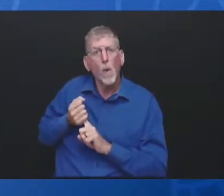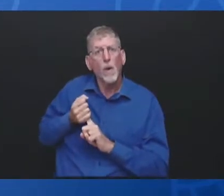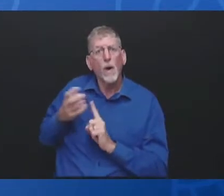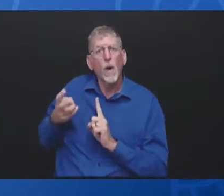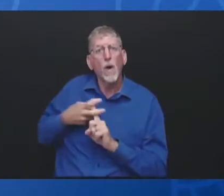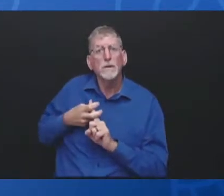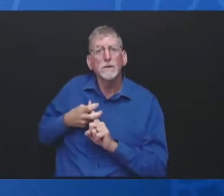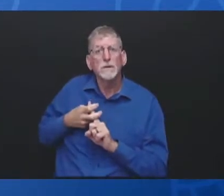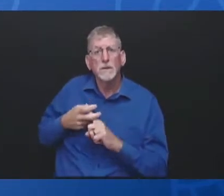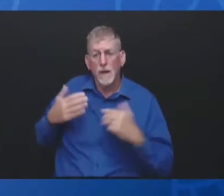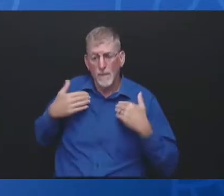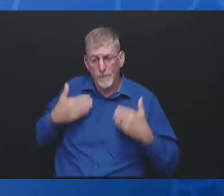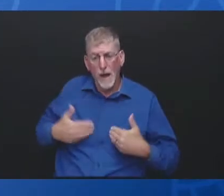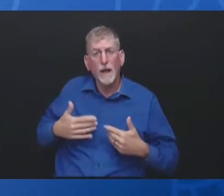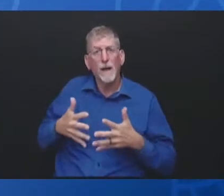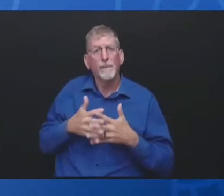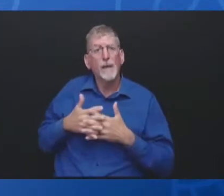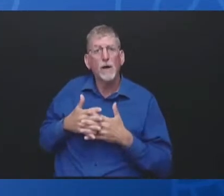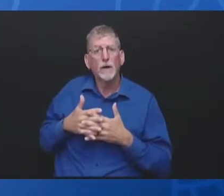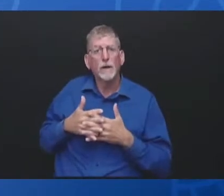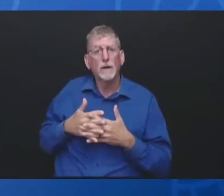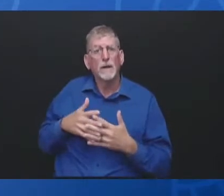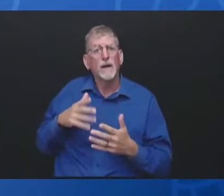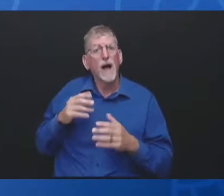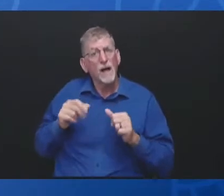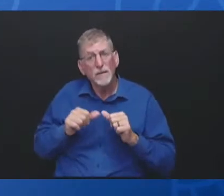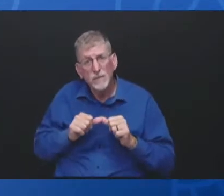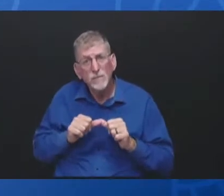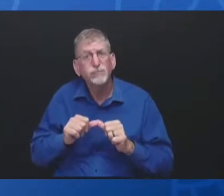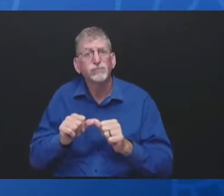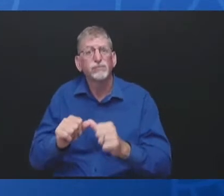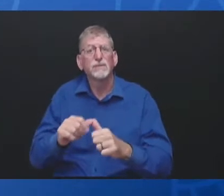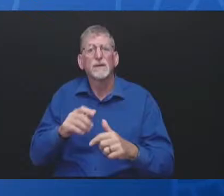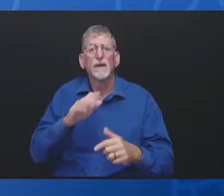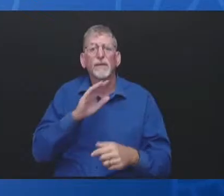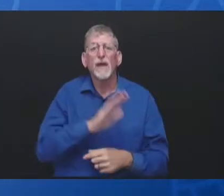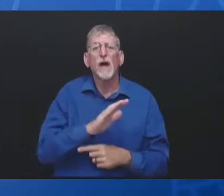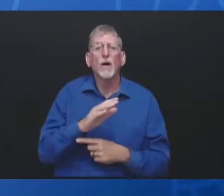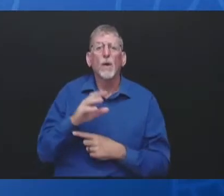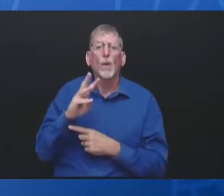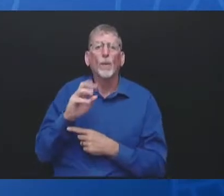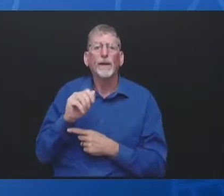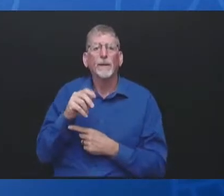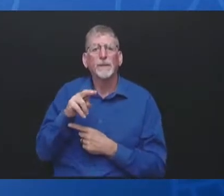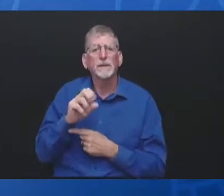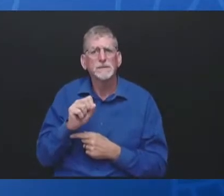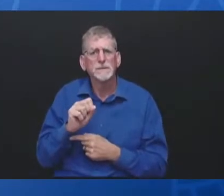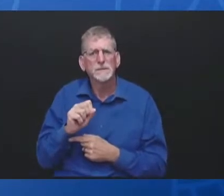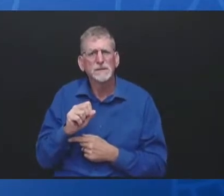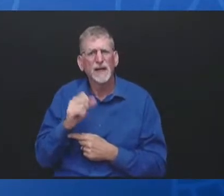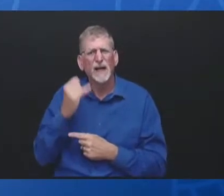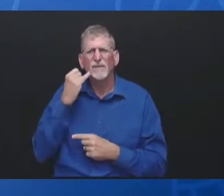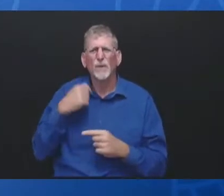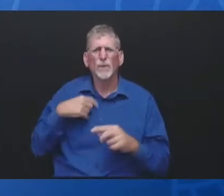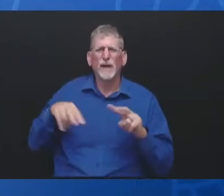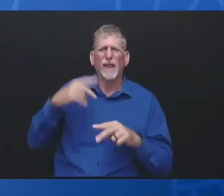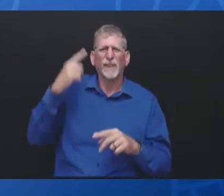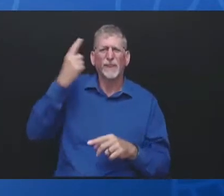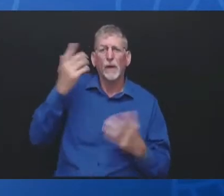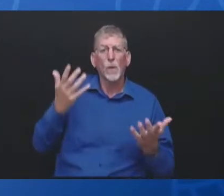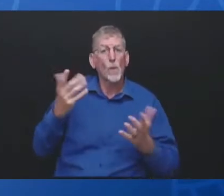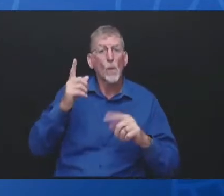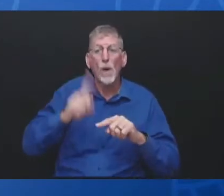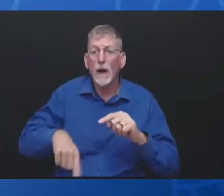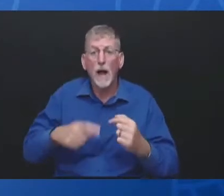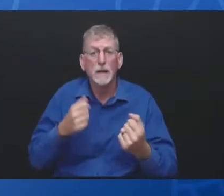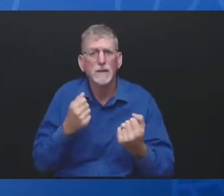continue, of course, to maintain their weapons. So when we think about actions that can no longer be justified, I think we should adjust ourselves and look